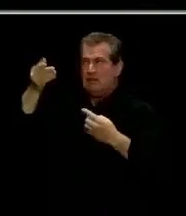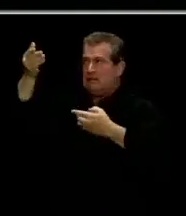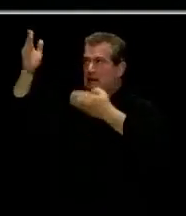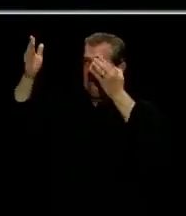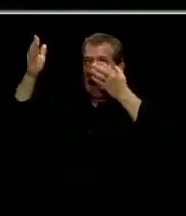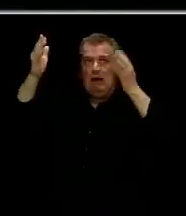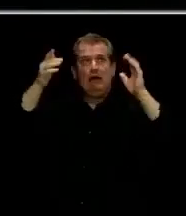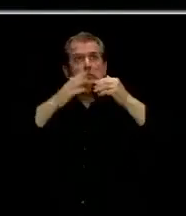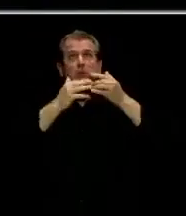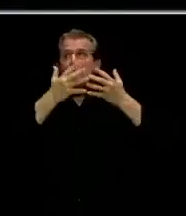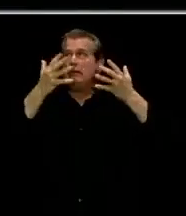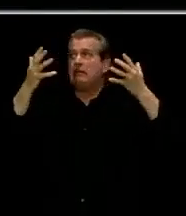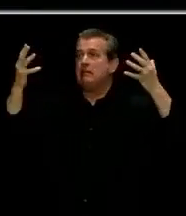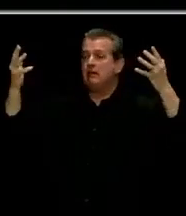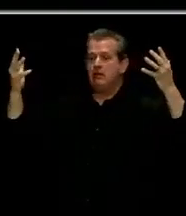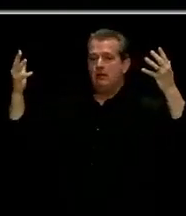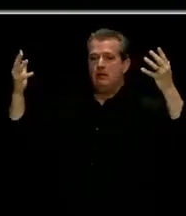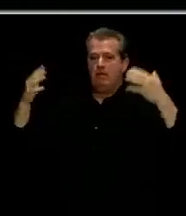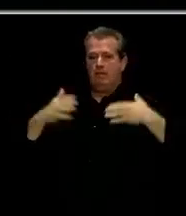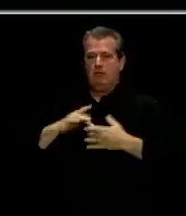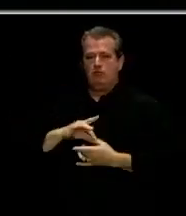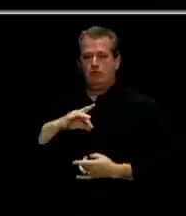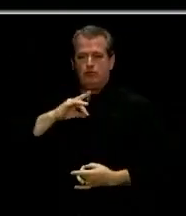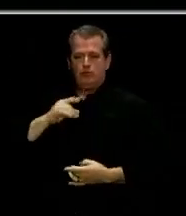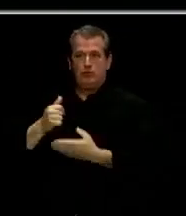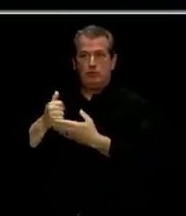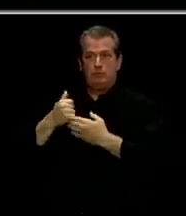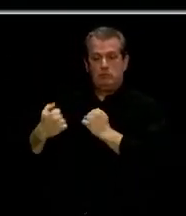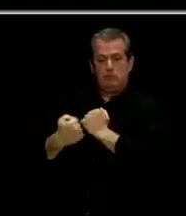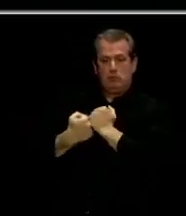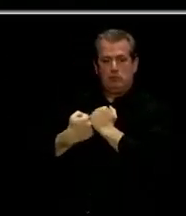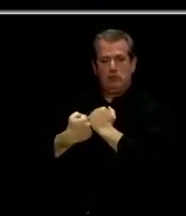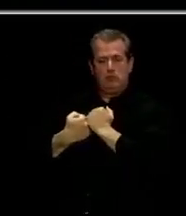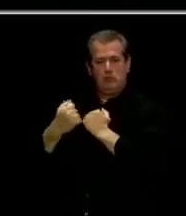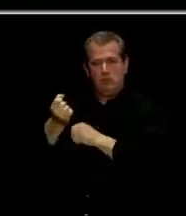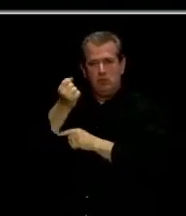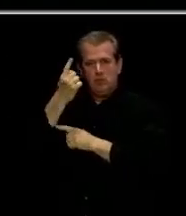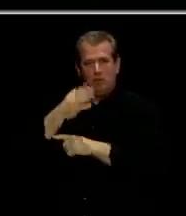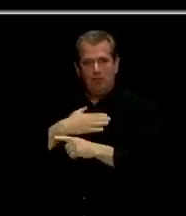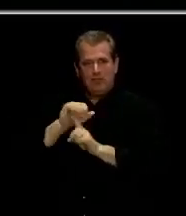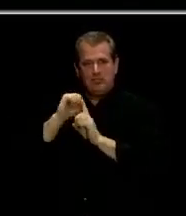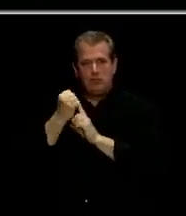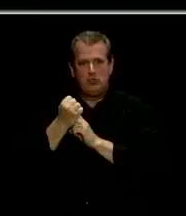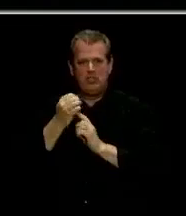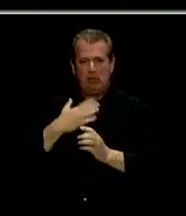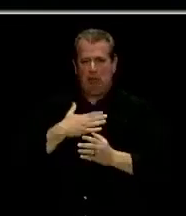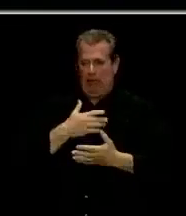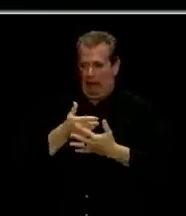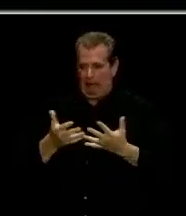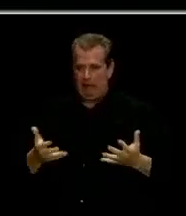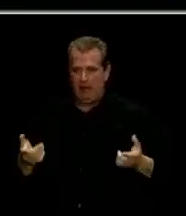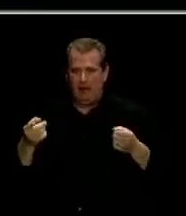be for my unconquerable soul. In the fell clutch of circumstance, I have not winced nor cried